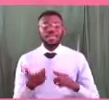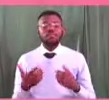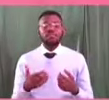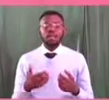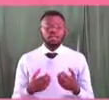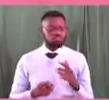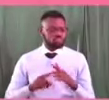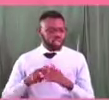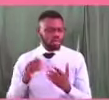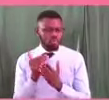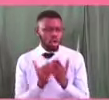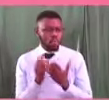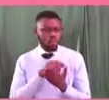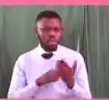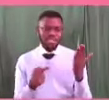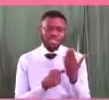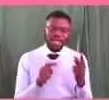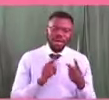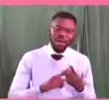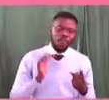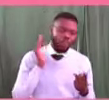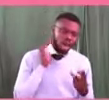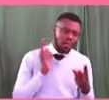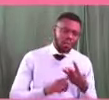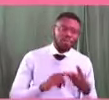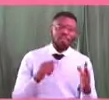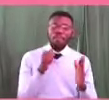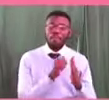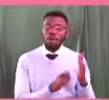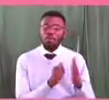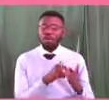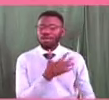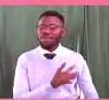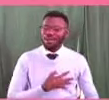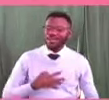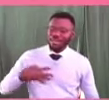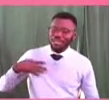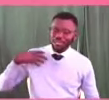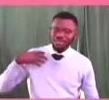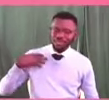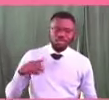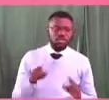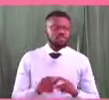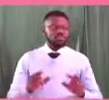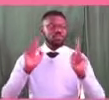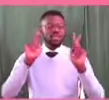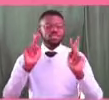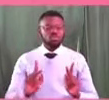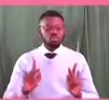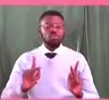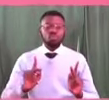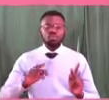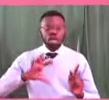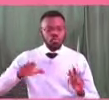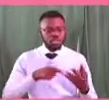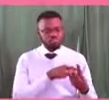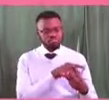Taveta, Murang'a, Makueni, Marsabit, and Kisumu counties. We have made